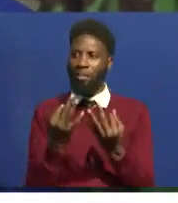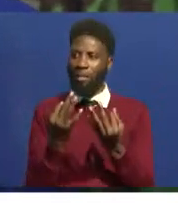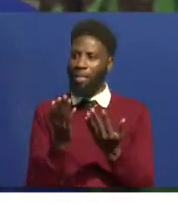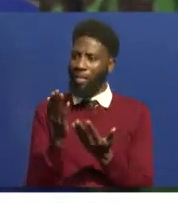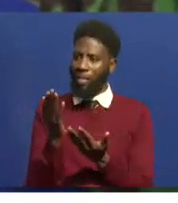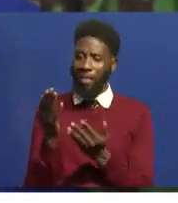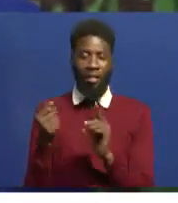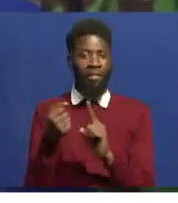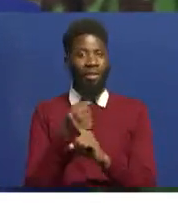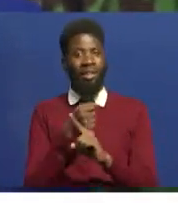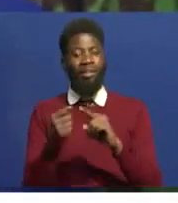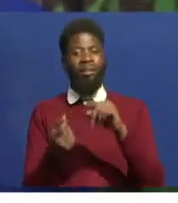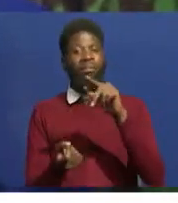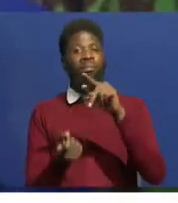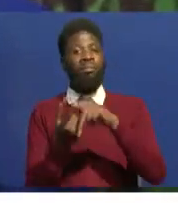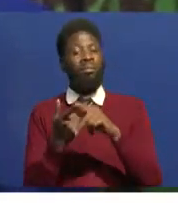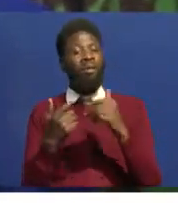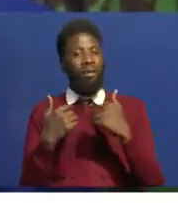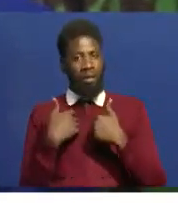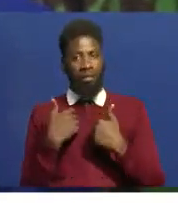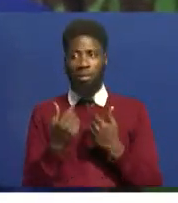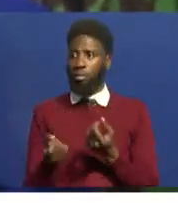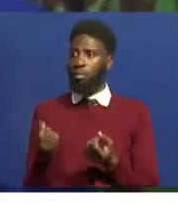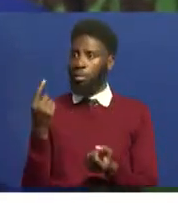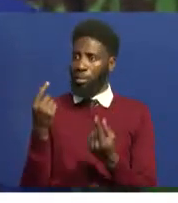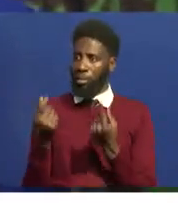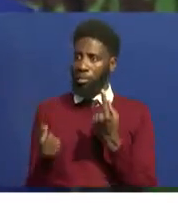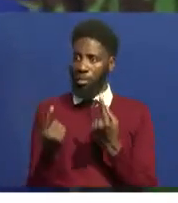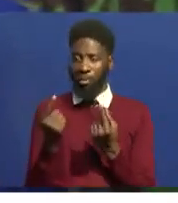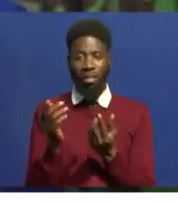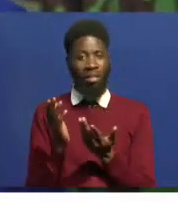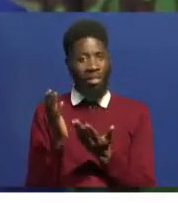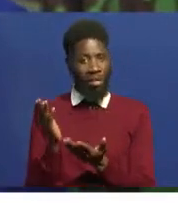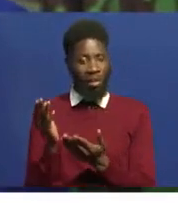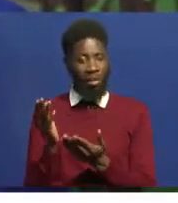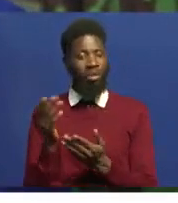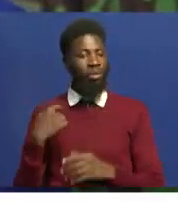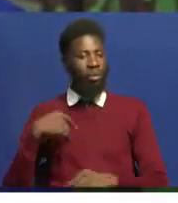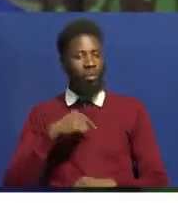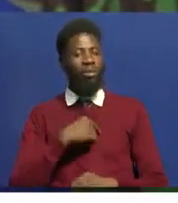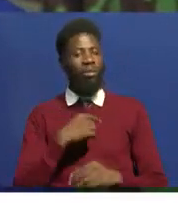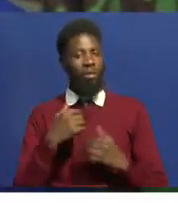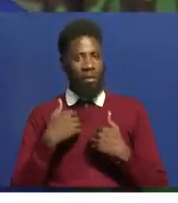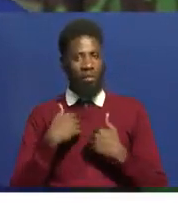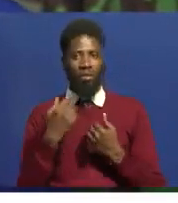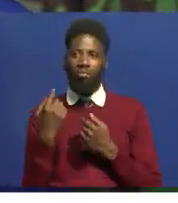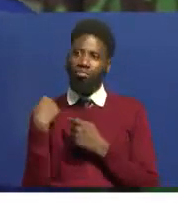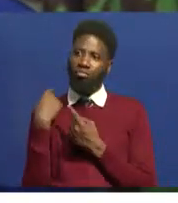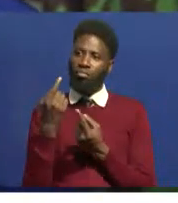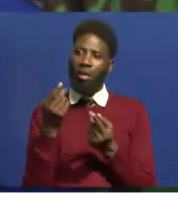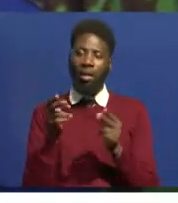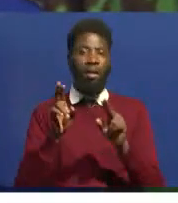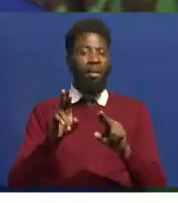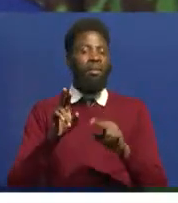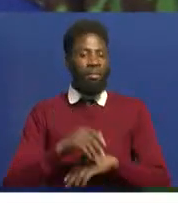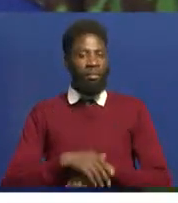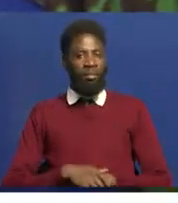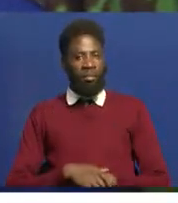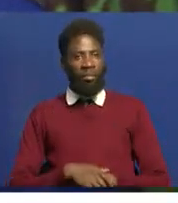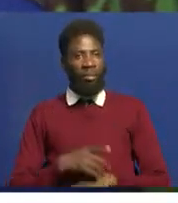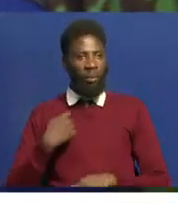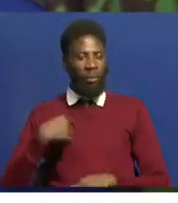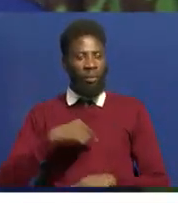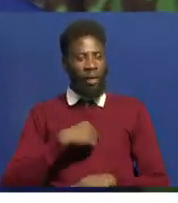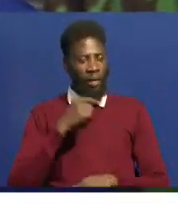family-related violence. There's a bit of that here. We've had incidents, and we thought we'd put our